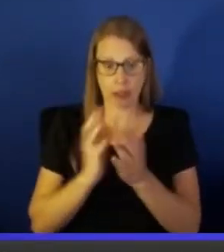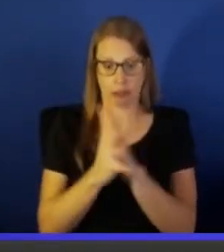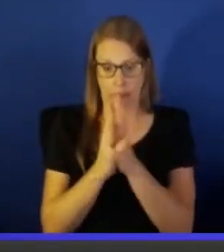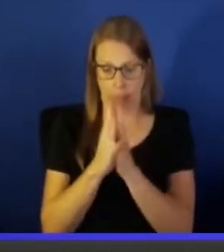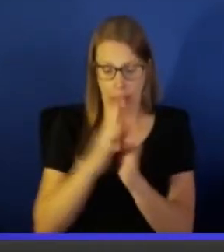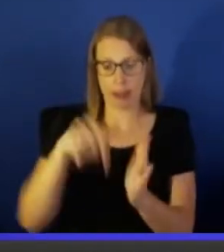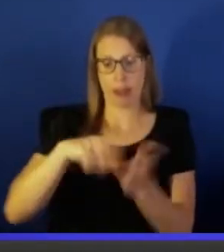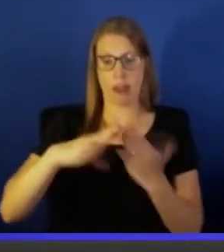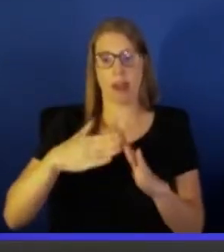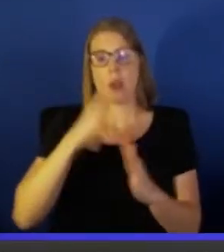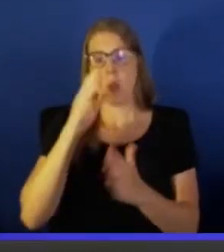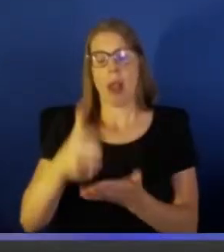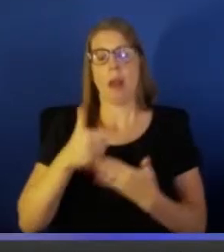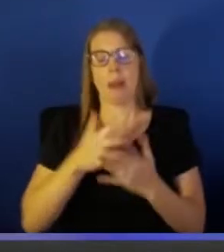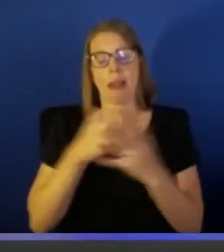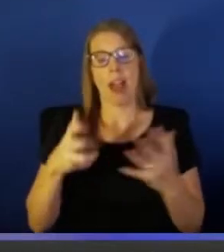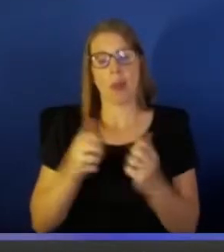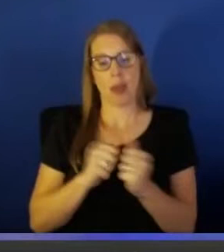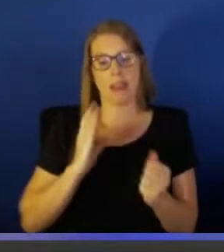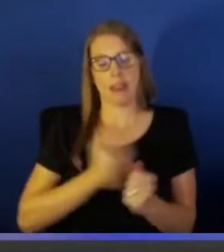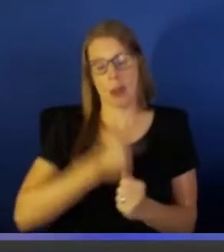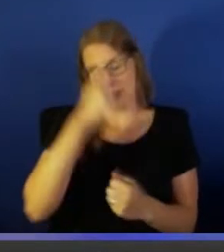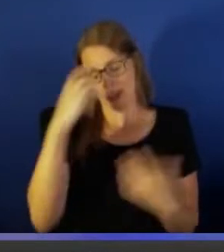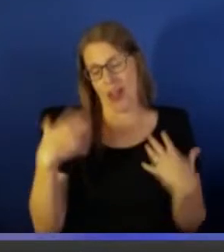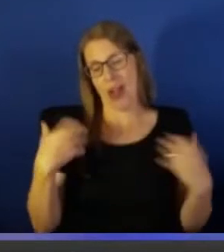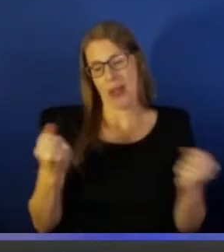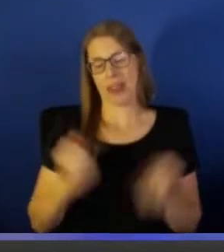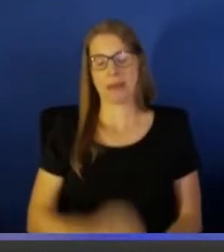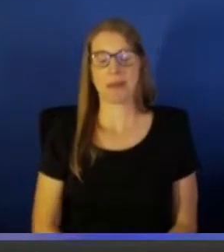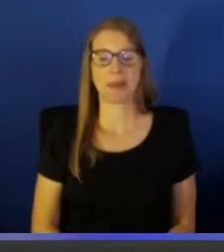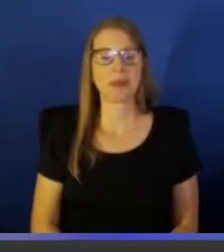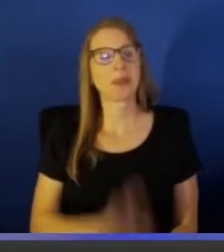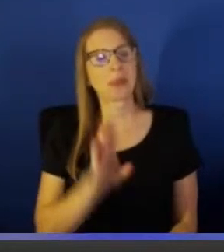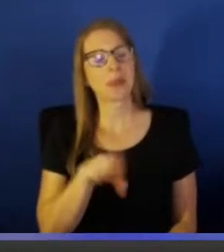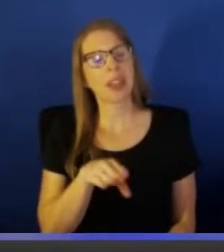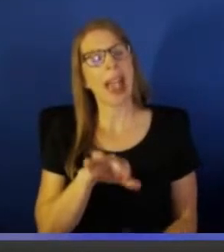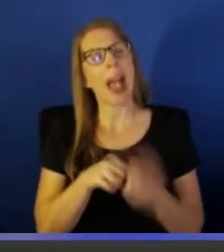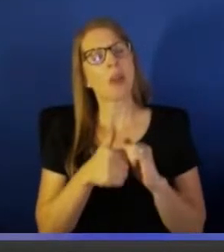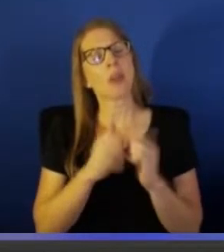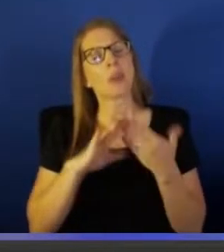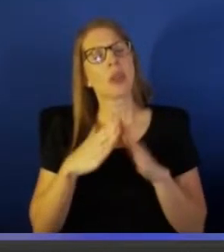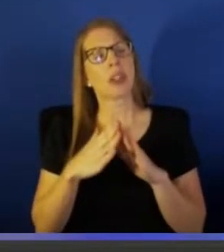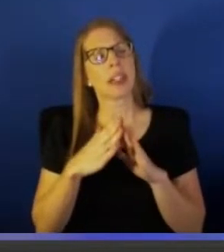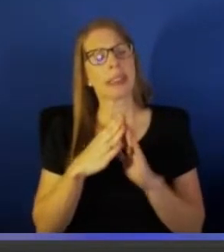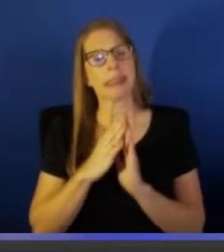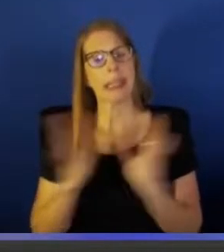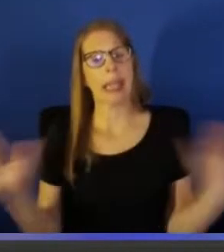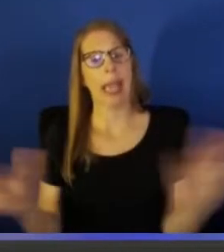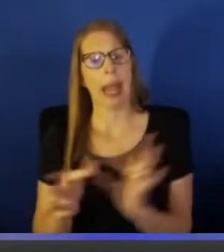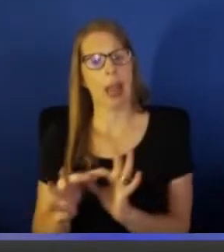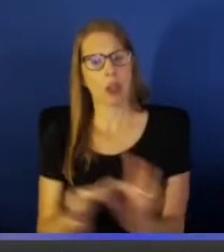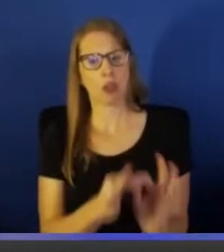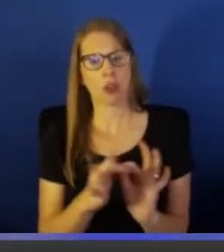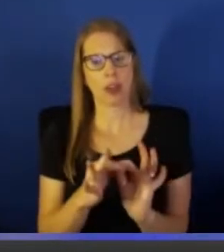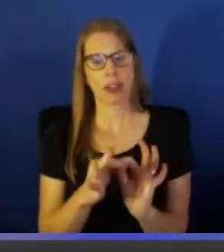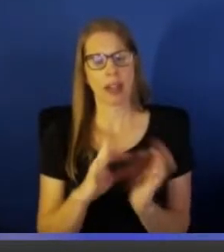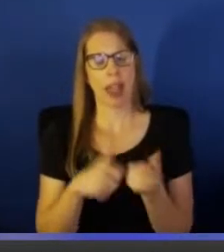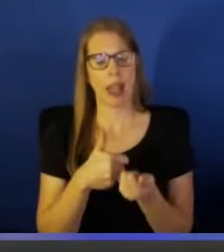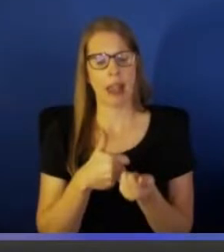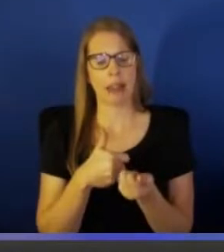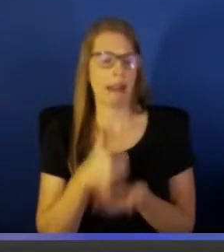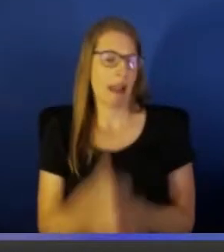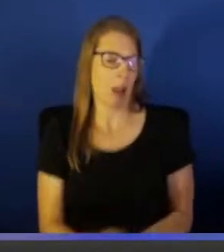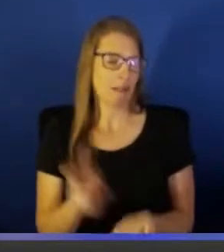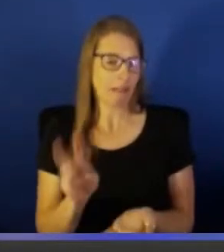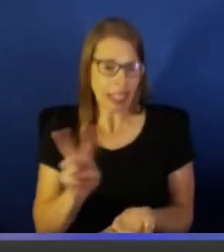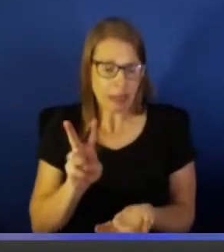mental health. I just want to ask you, Dr. Jones, how can the community come together to not just help the victims of these crimes,